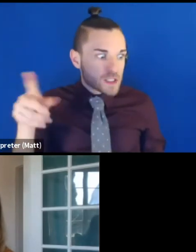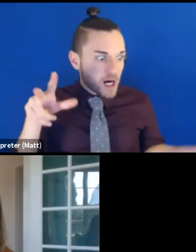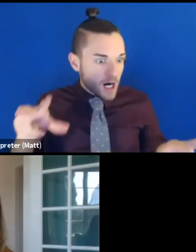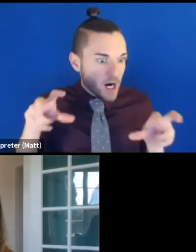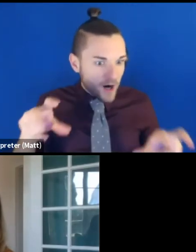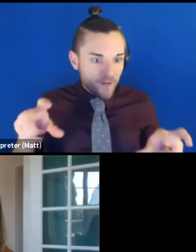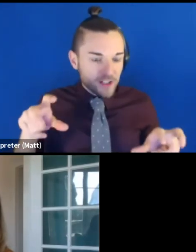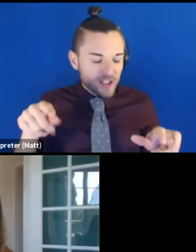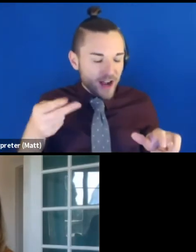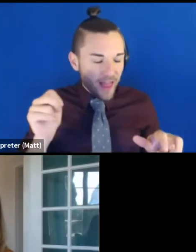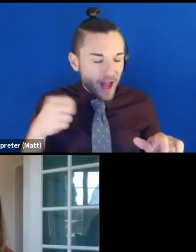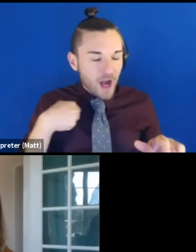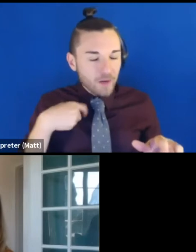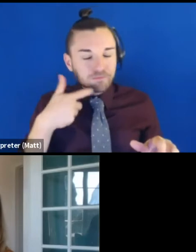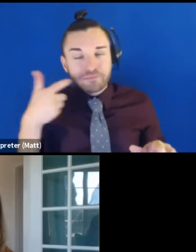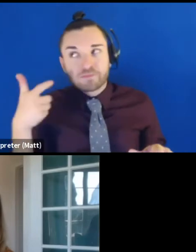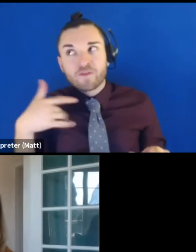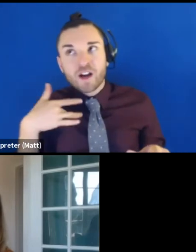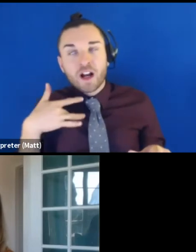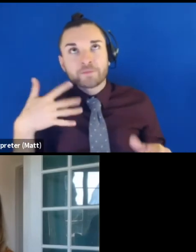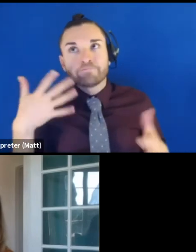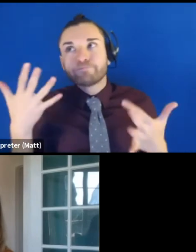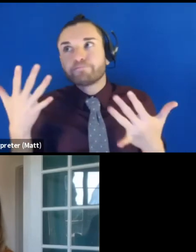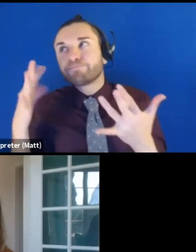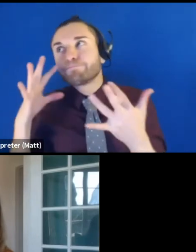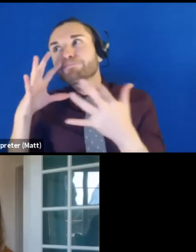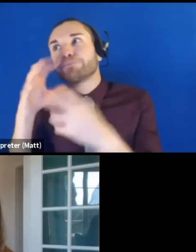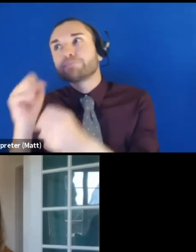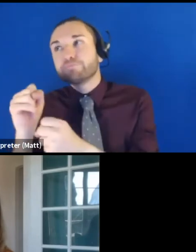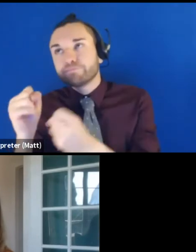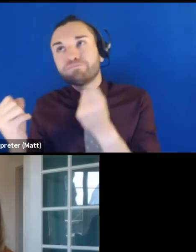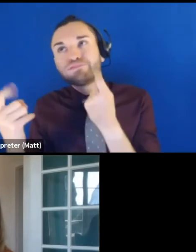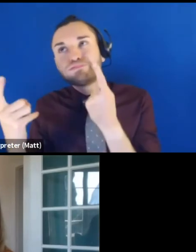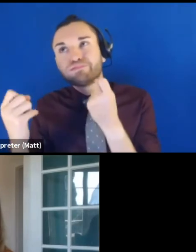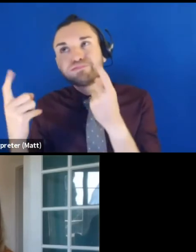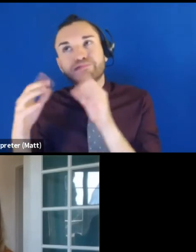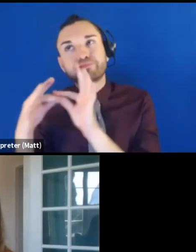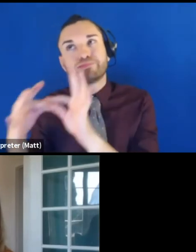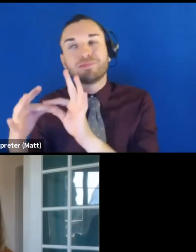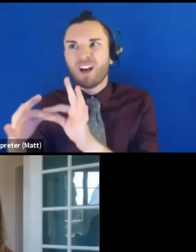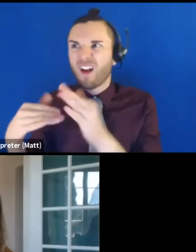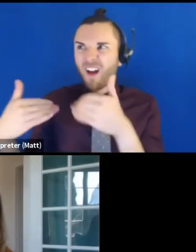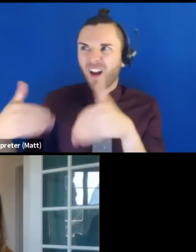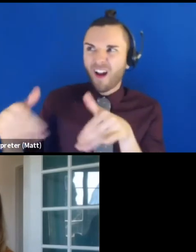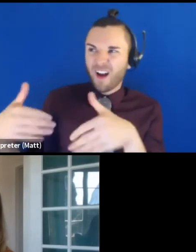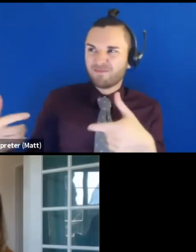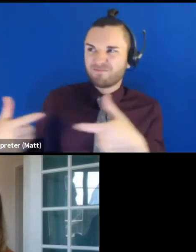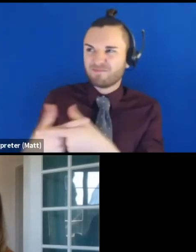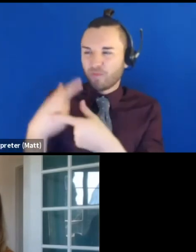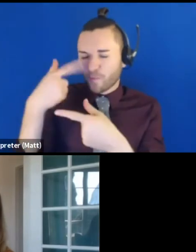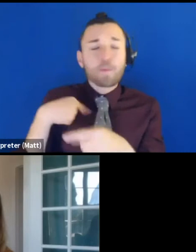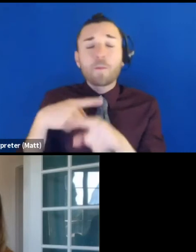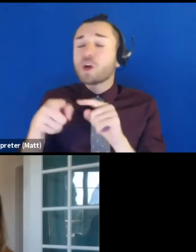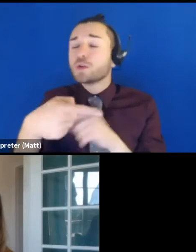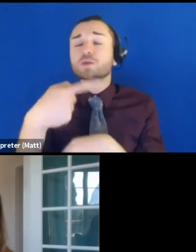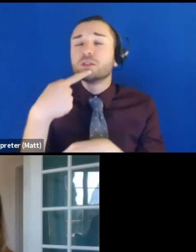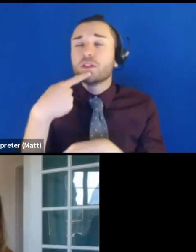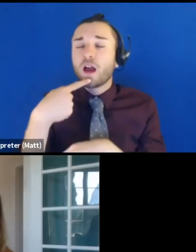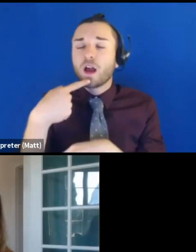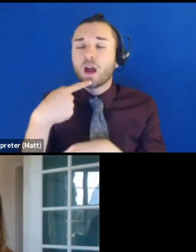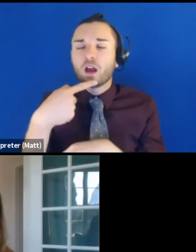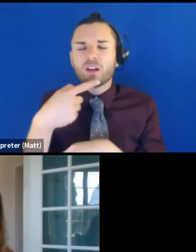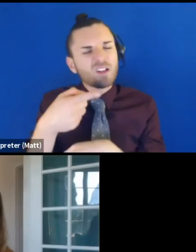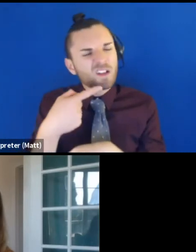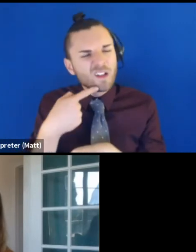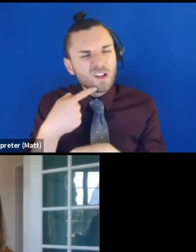will, draw them into an empathetic connection with them. So that's on that show. But you were going to talk about what were you going to